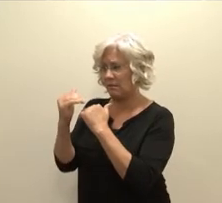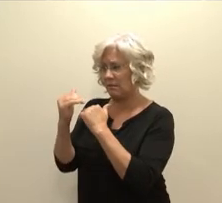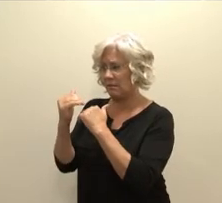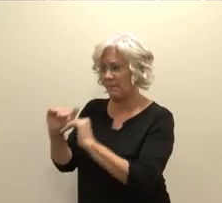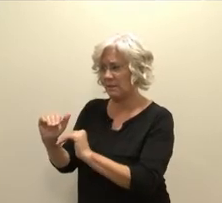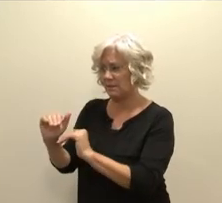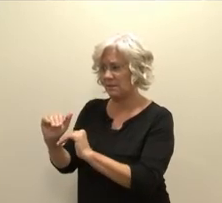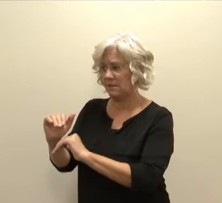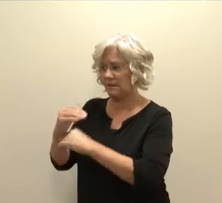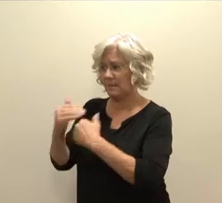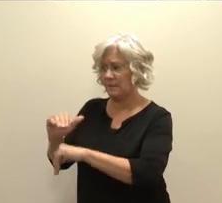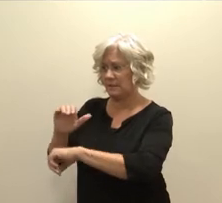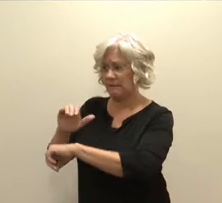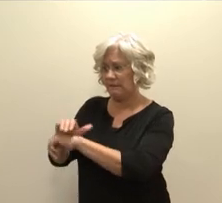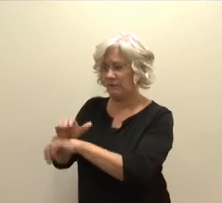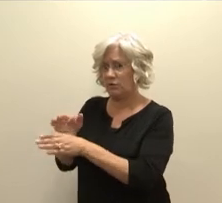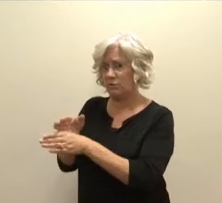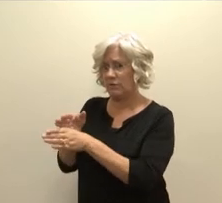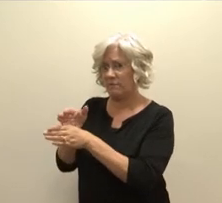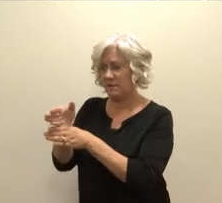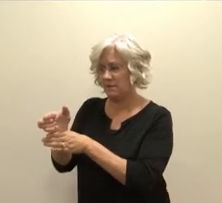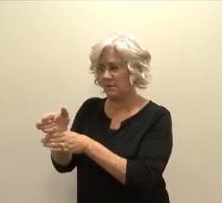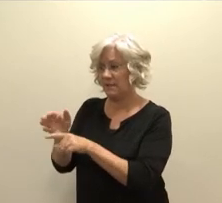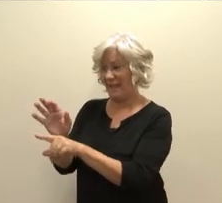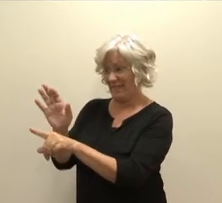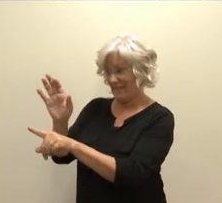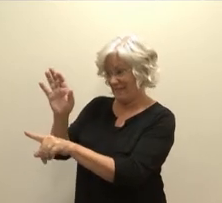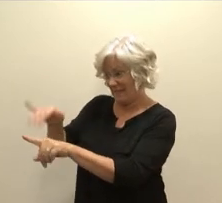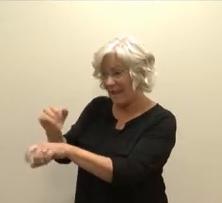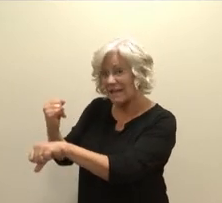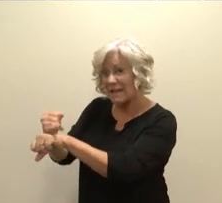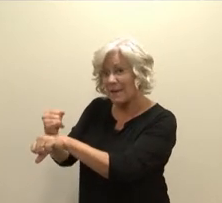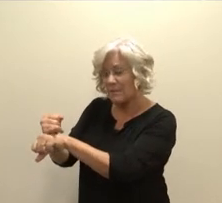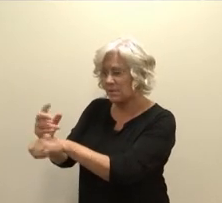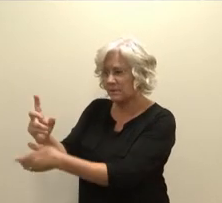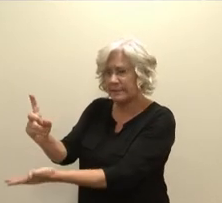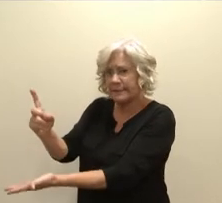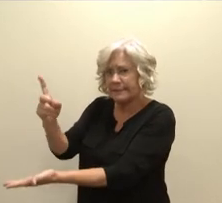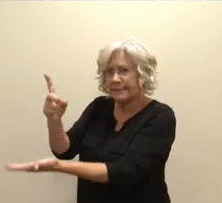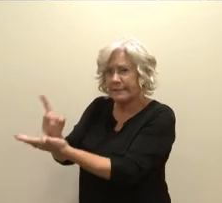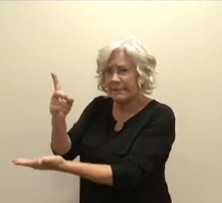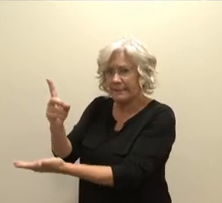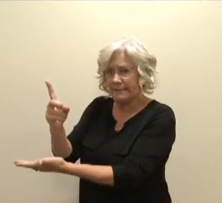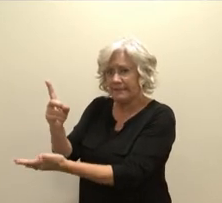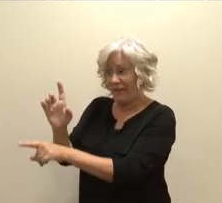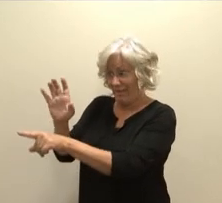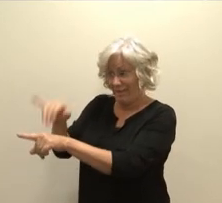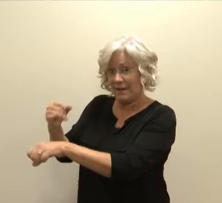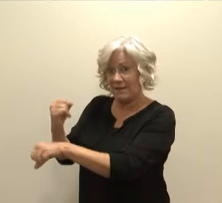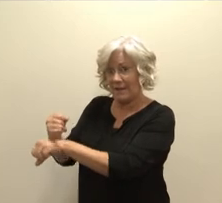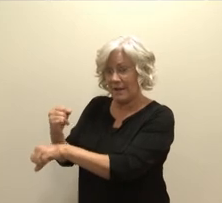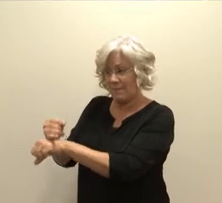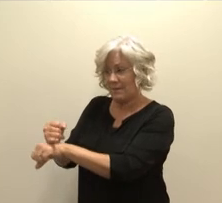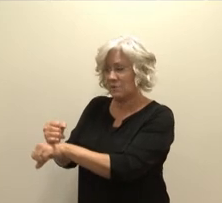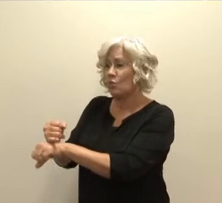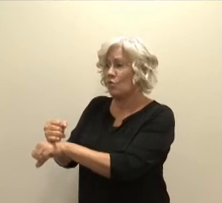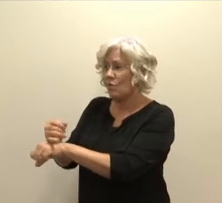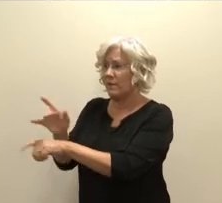students, and that campus got a D rating. That campus mirrors a lot of the campuses here in